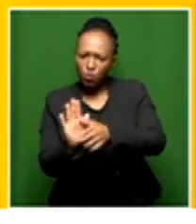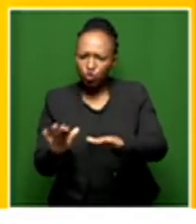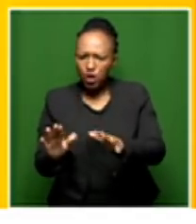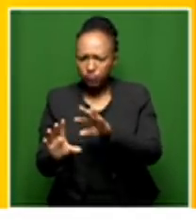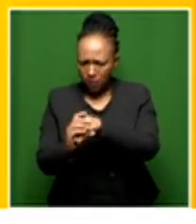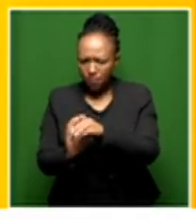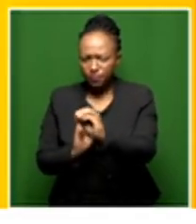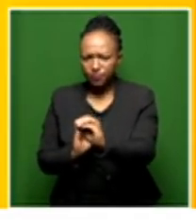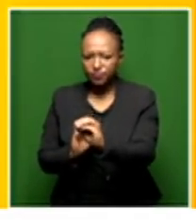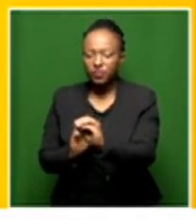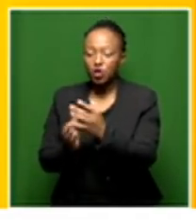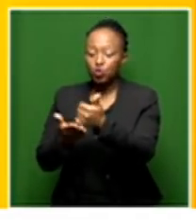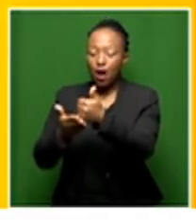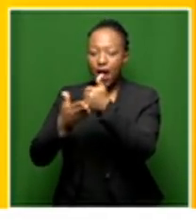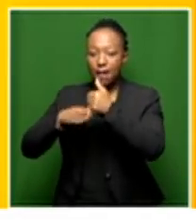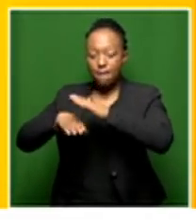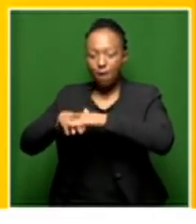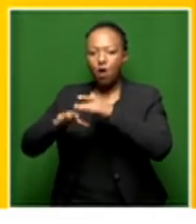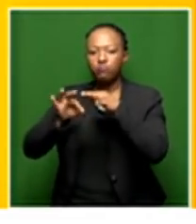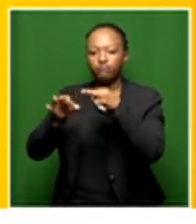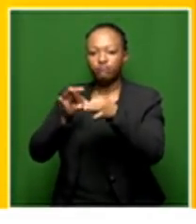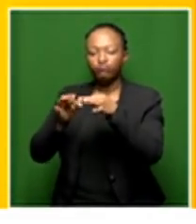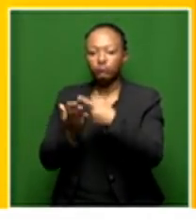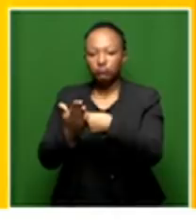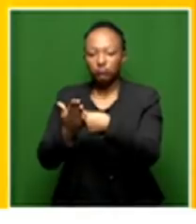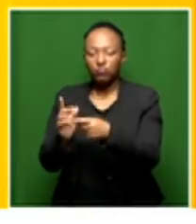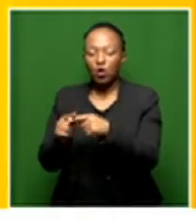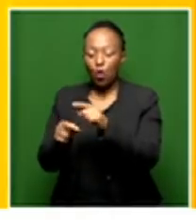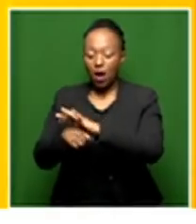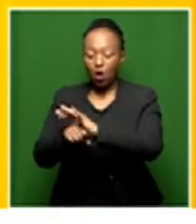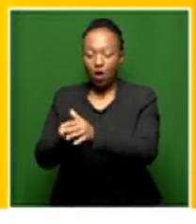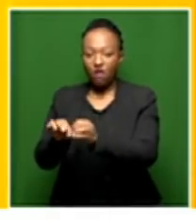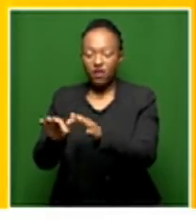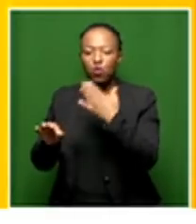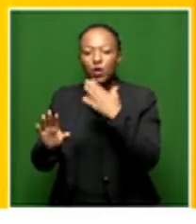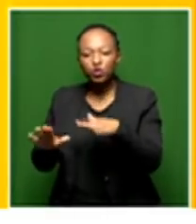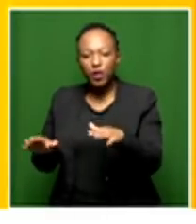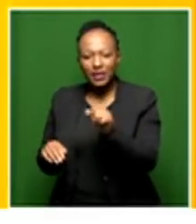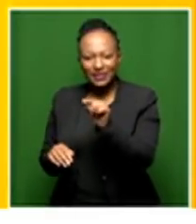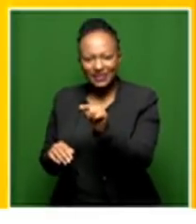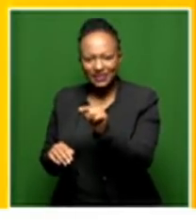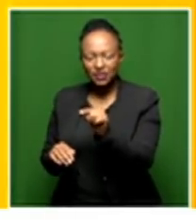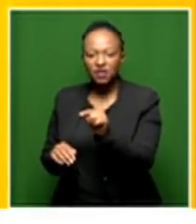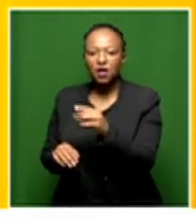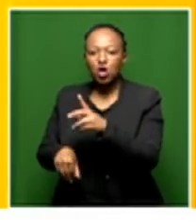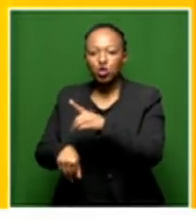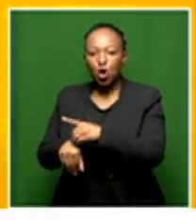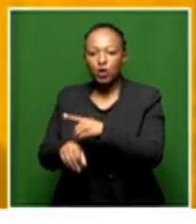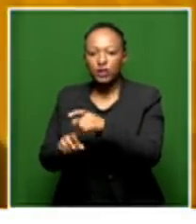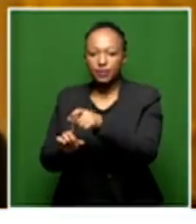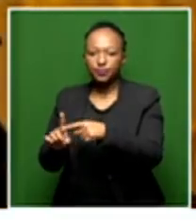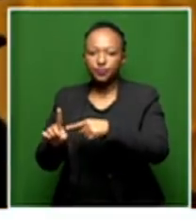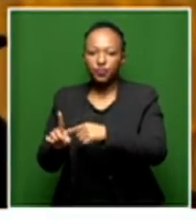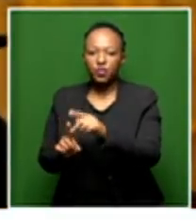to help us unpack some of the trends in COVID-19 numbers in specifically children, we are joined by Dr